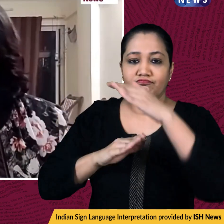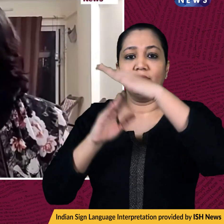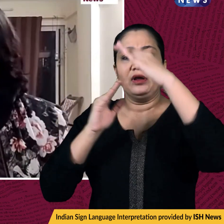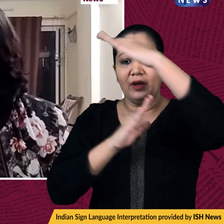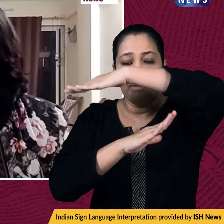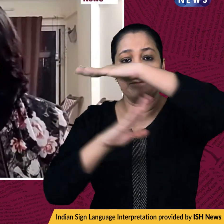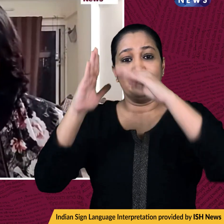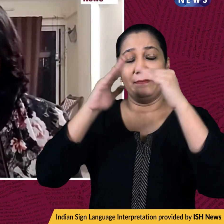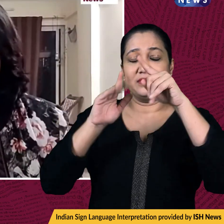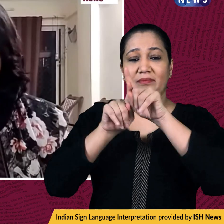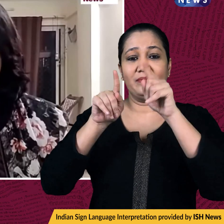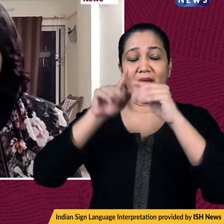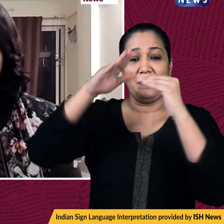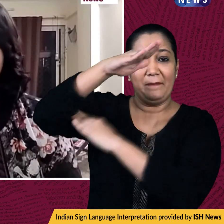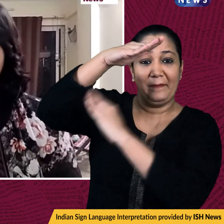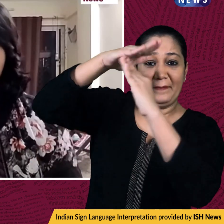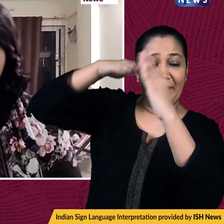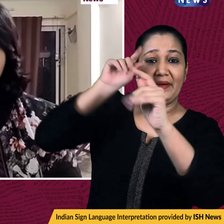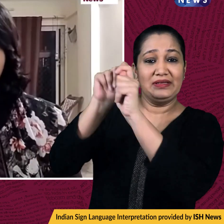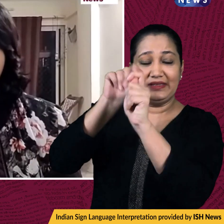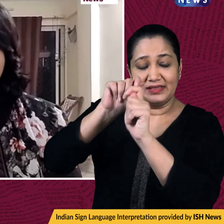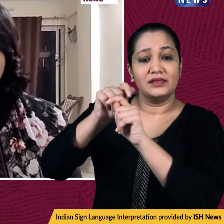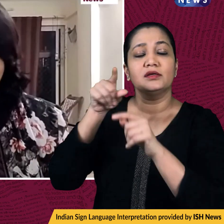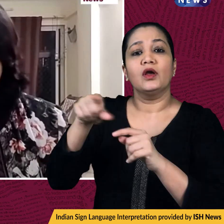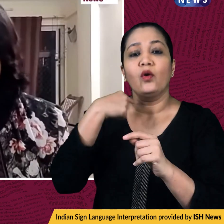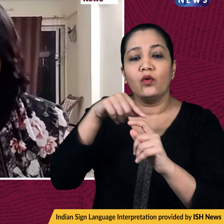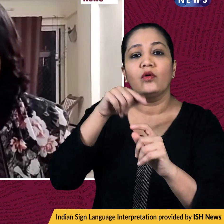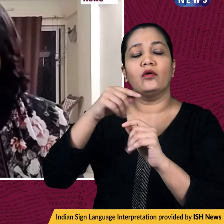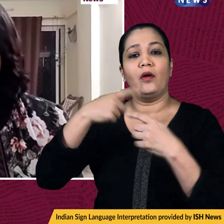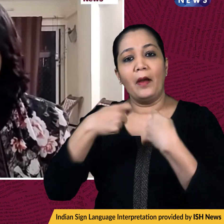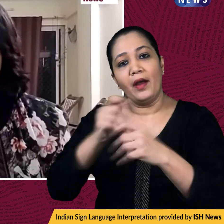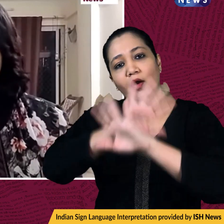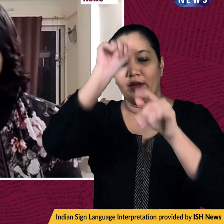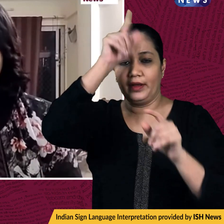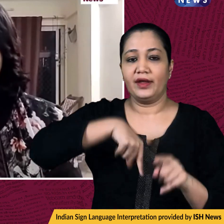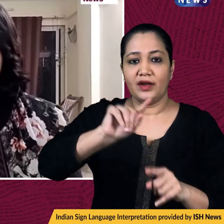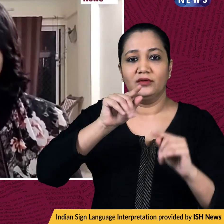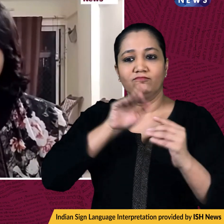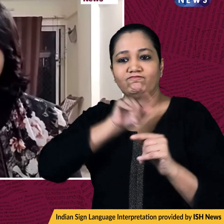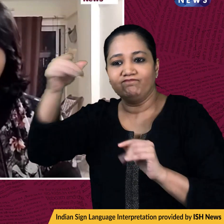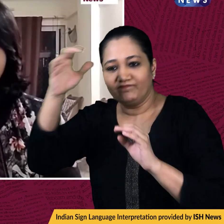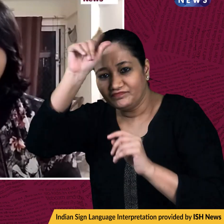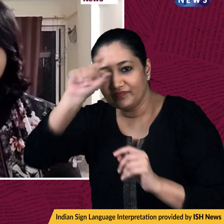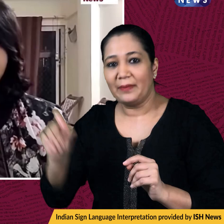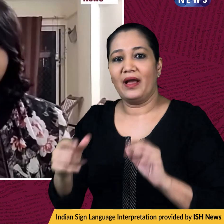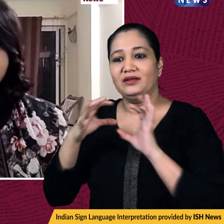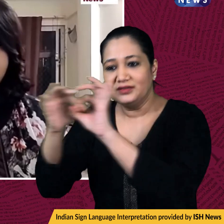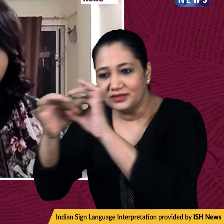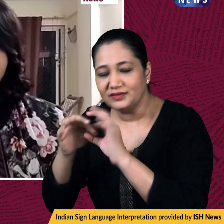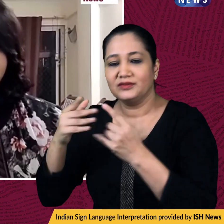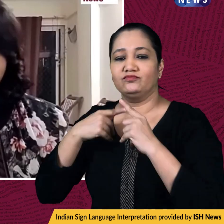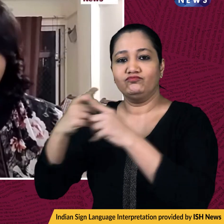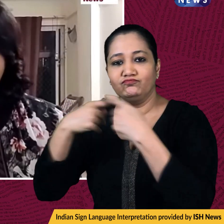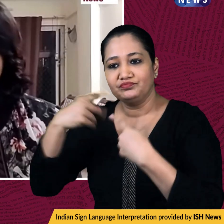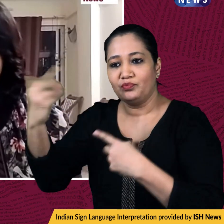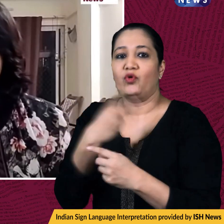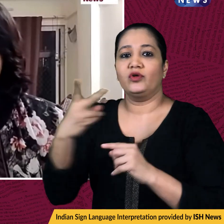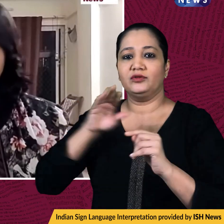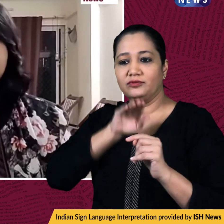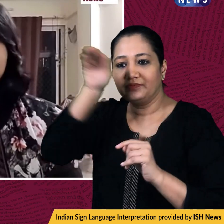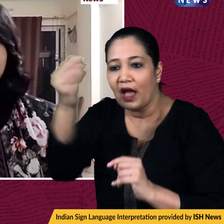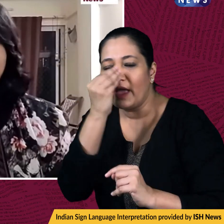together. Moving on now, Congress has announced that it has decided not to field any candidate against Samajwadi Party